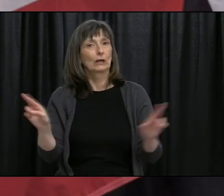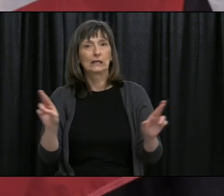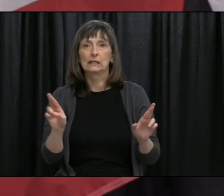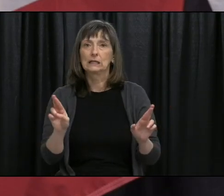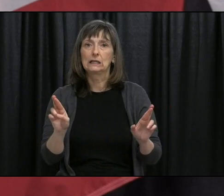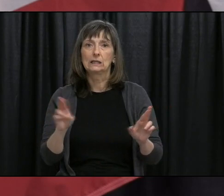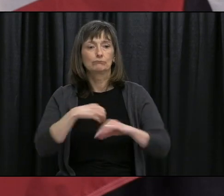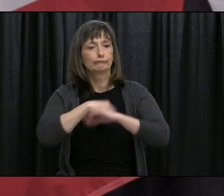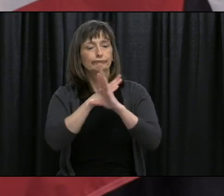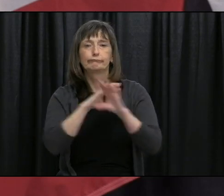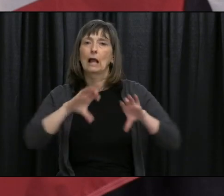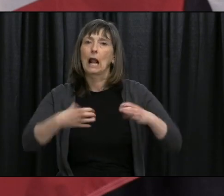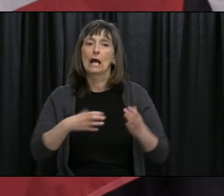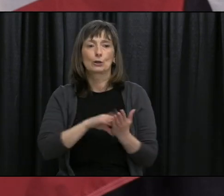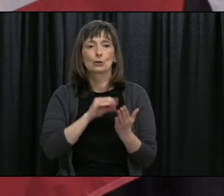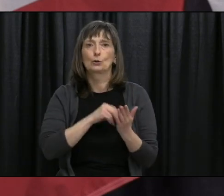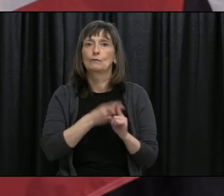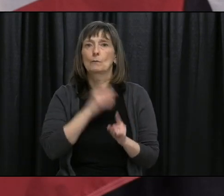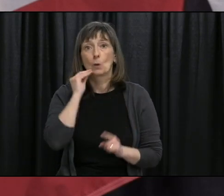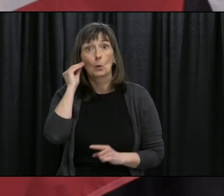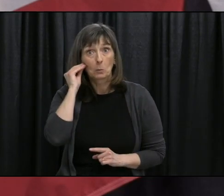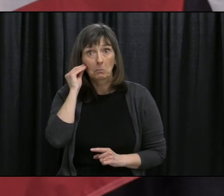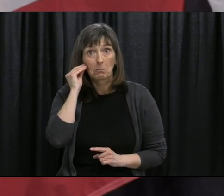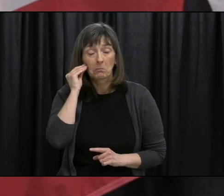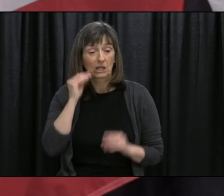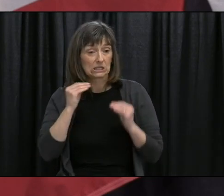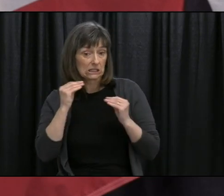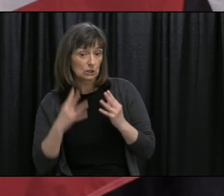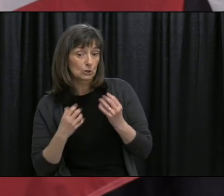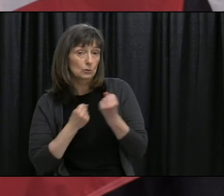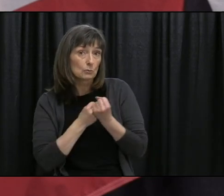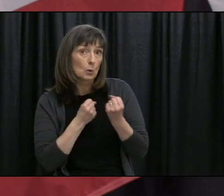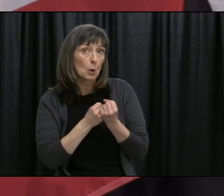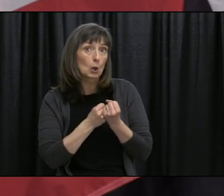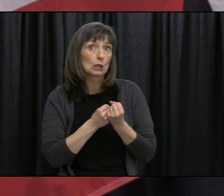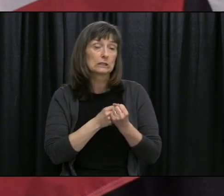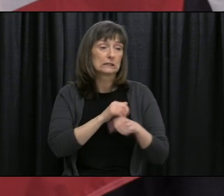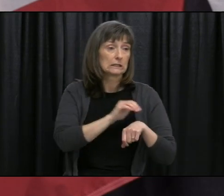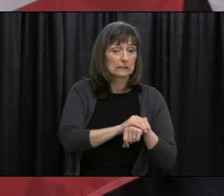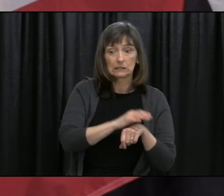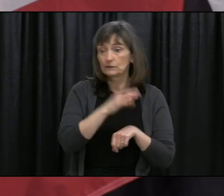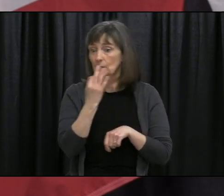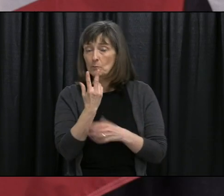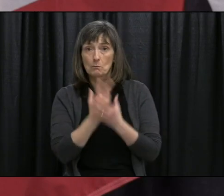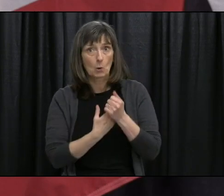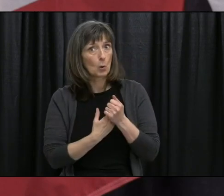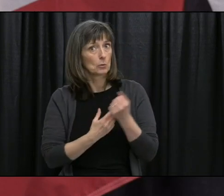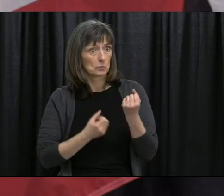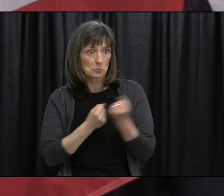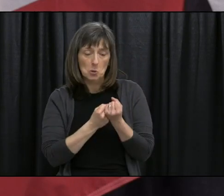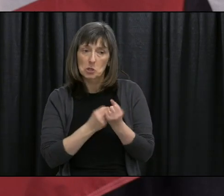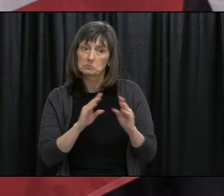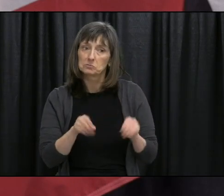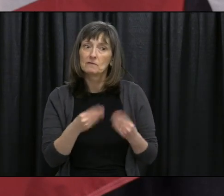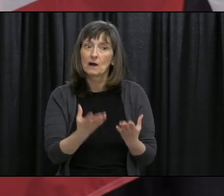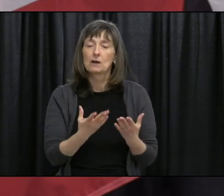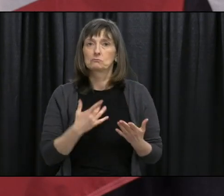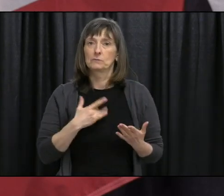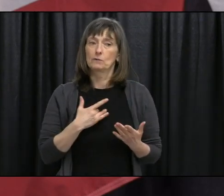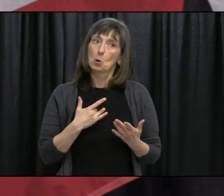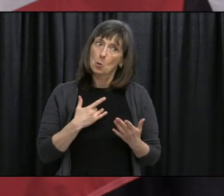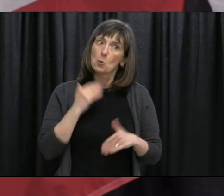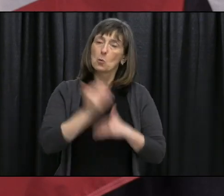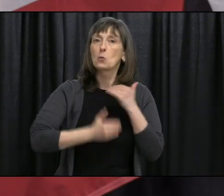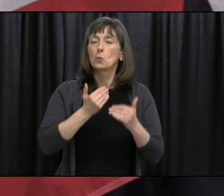home. And with the great support that we get from teachers and schools and the English school district, the Francophone school district, I think we're